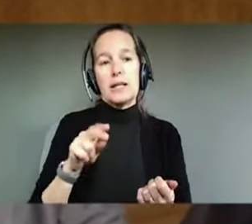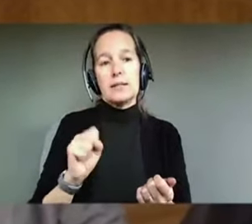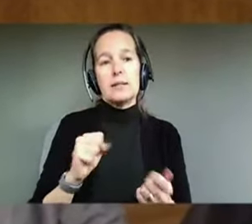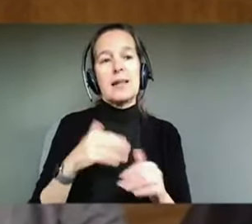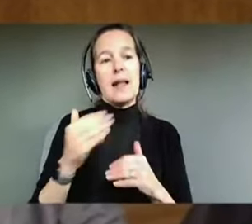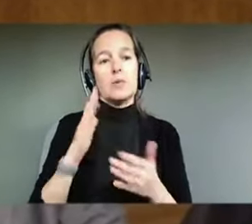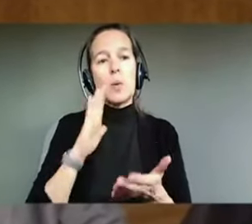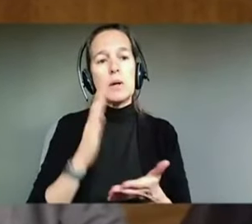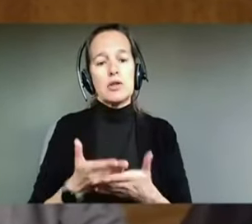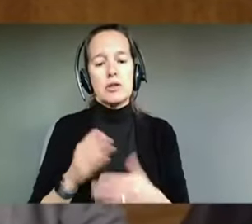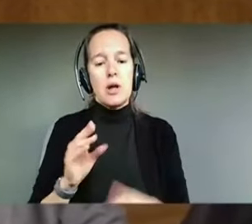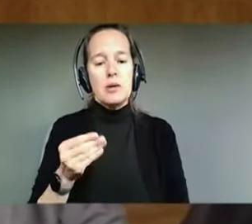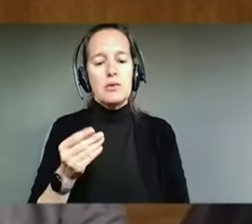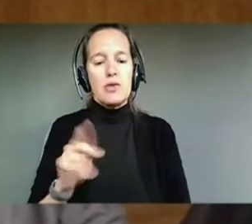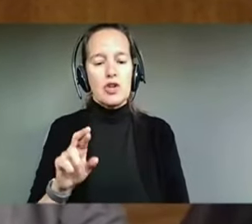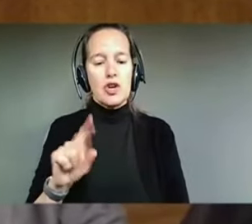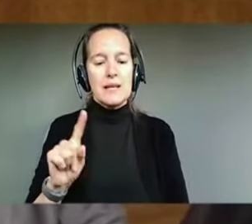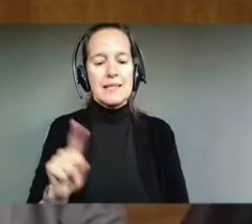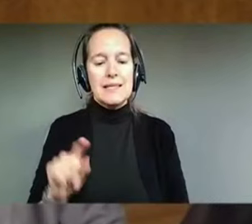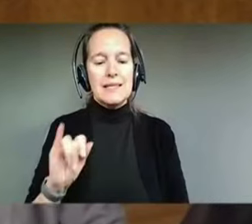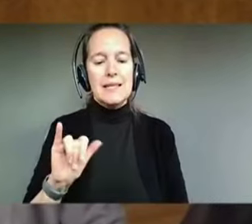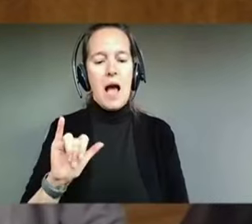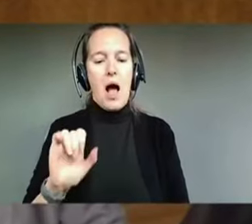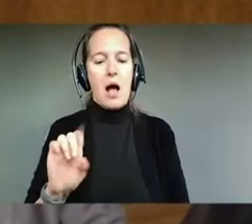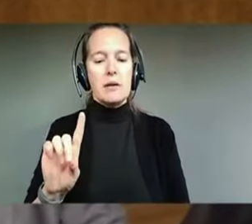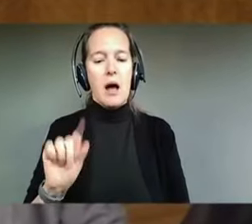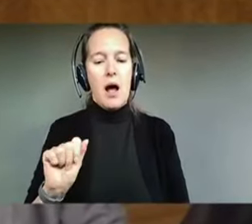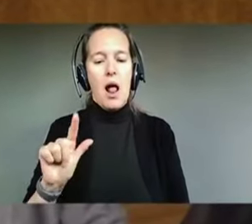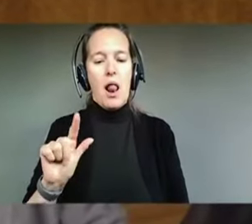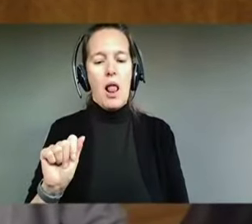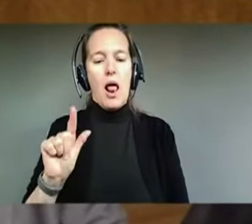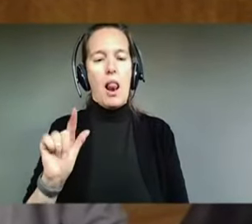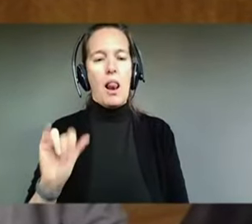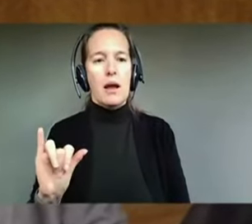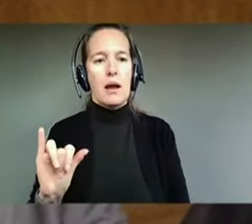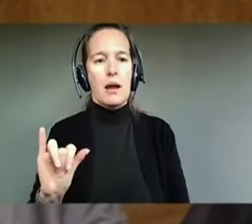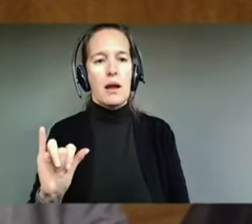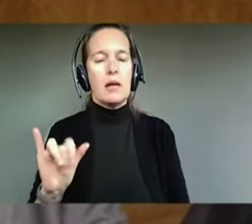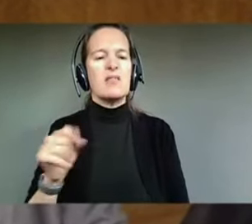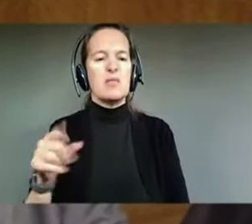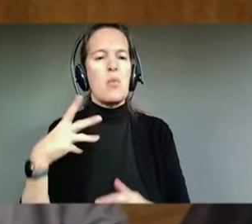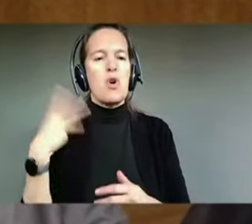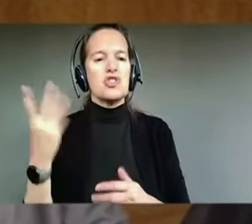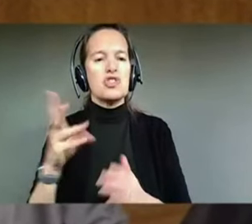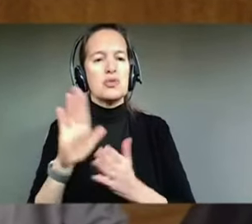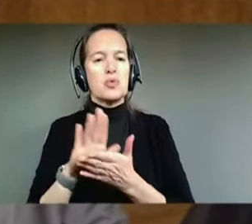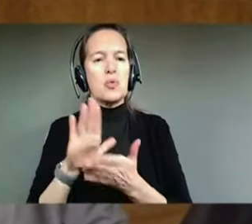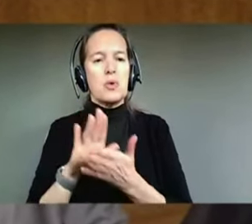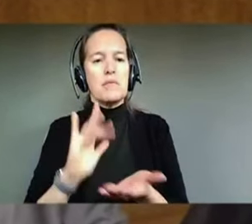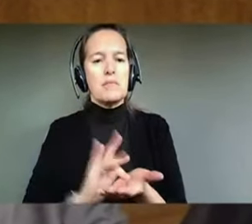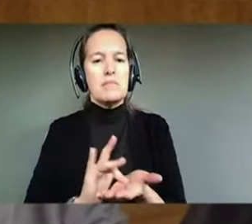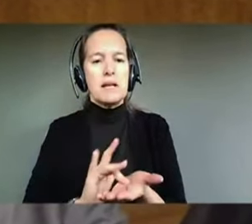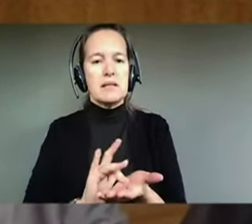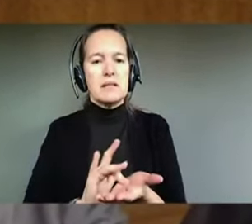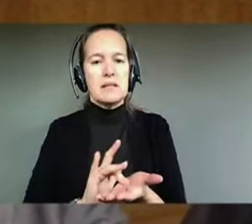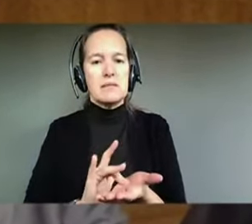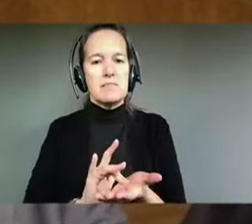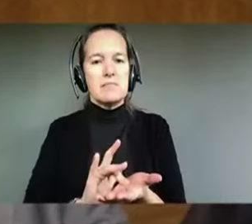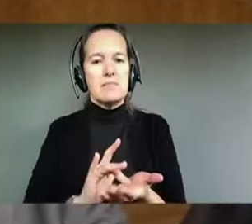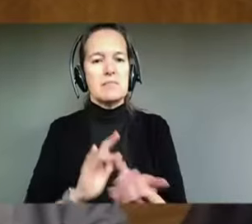Ziad Al-Ali, Assistant Professor of Medicine at the Washington University School of Medicine. Dr. Al-Ali, thanks for being